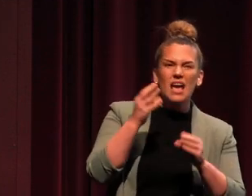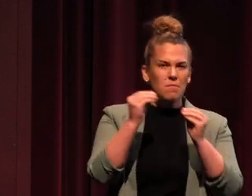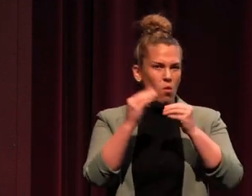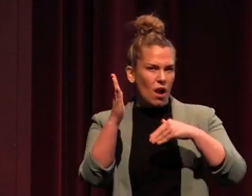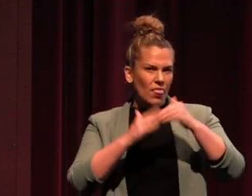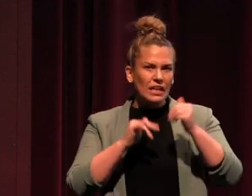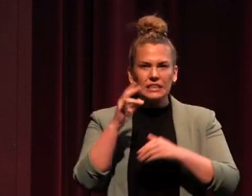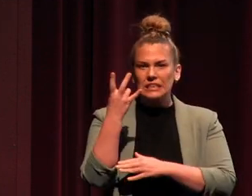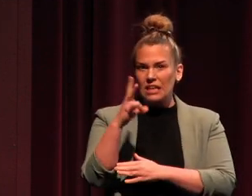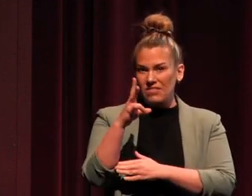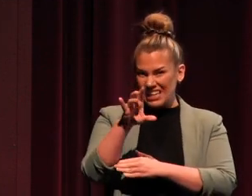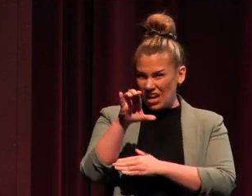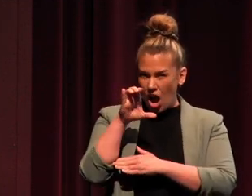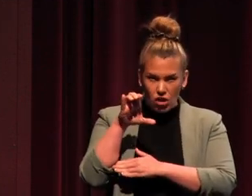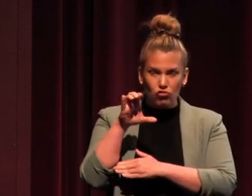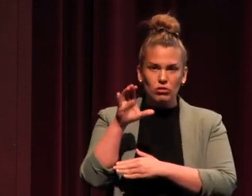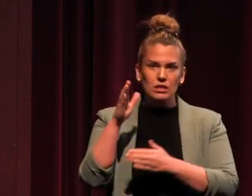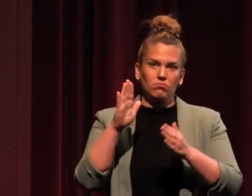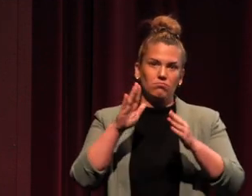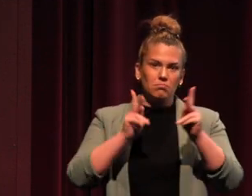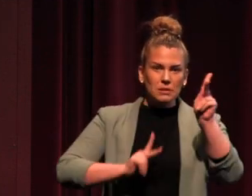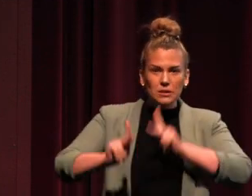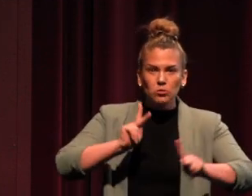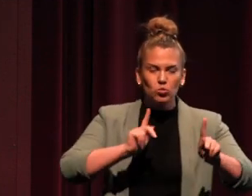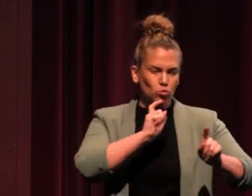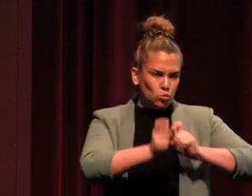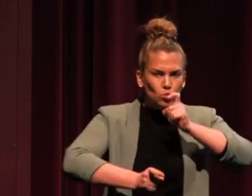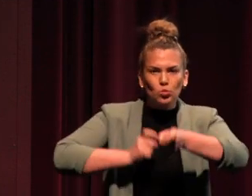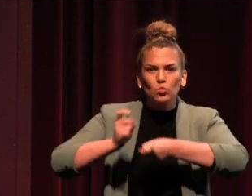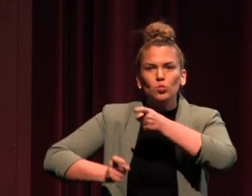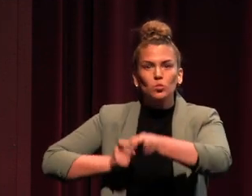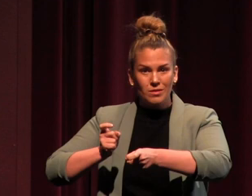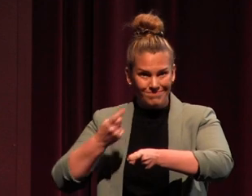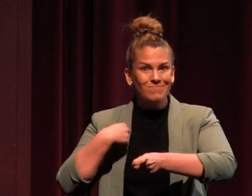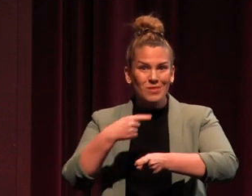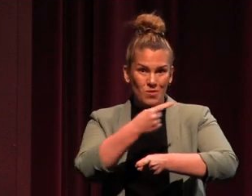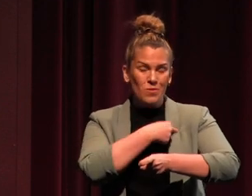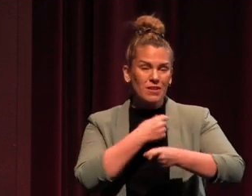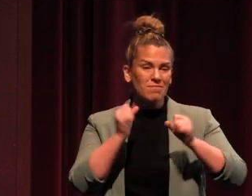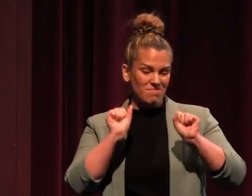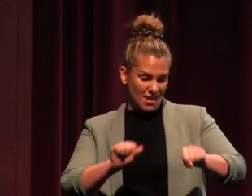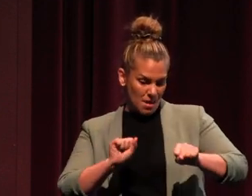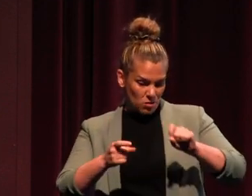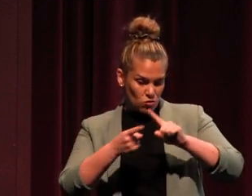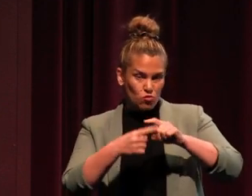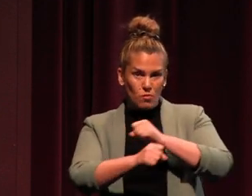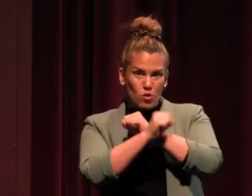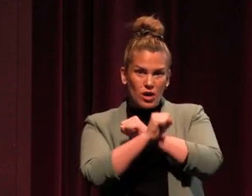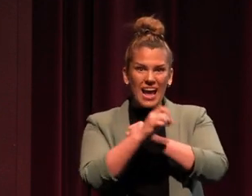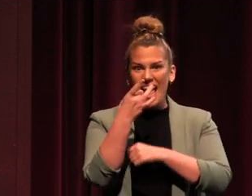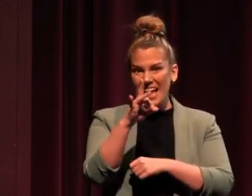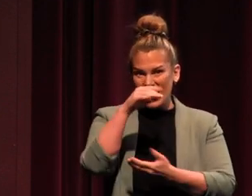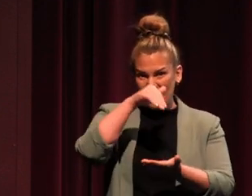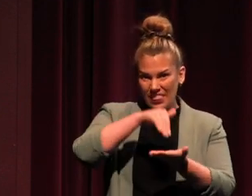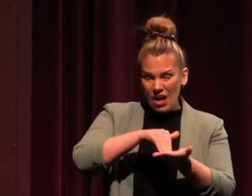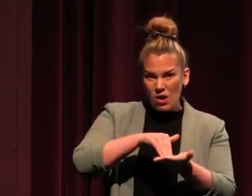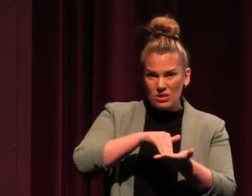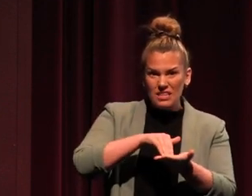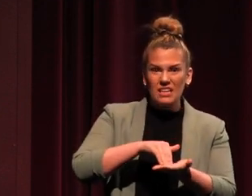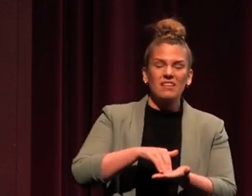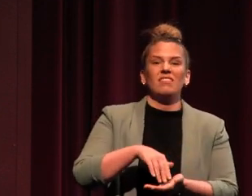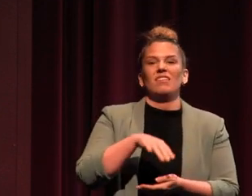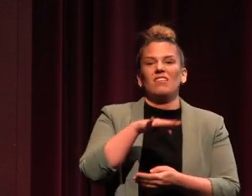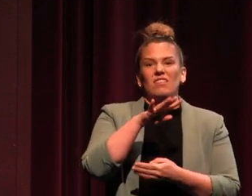1,700 households that donate to our work, we've protected 18,742 acres